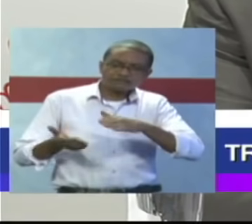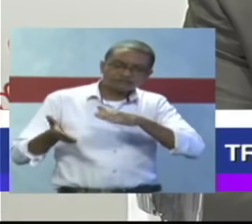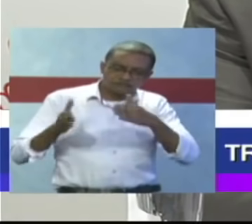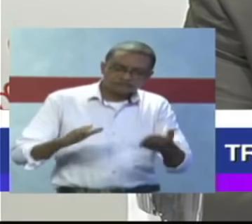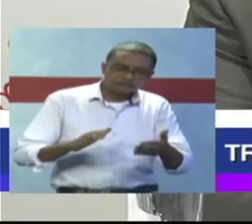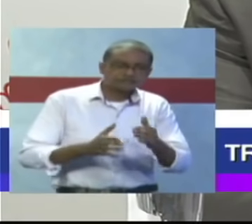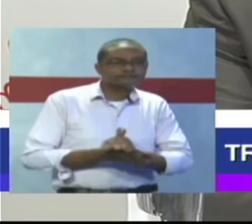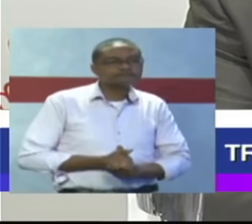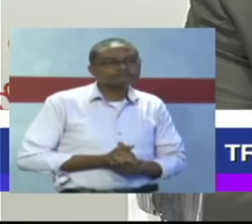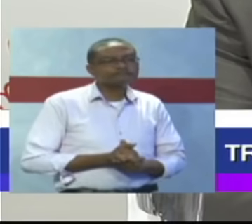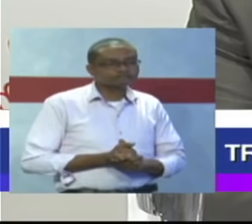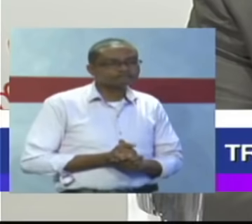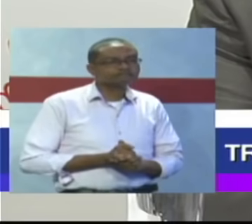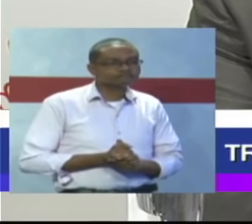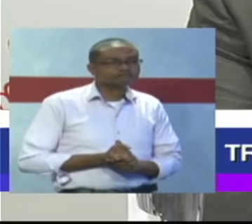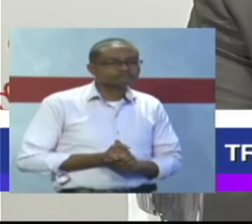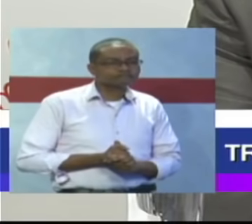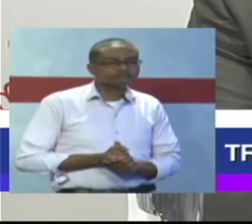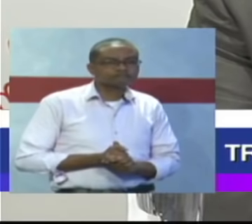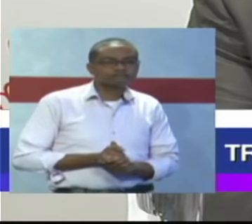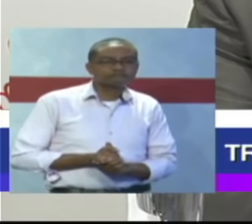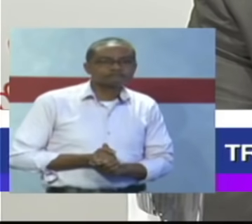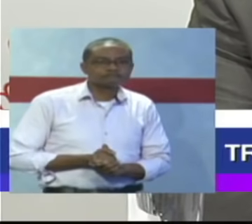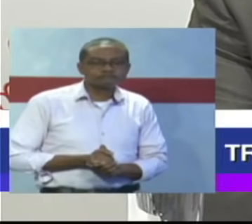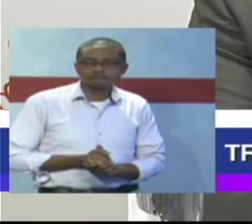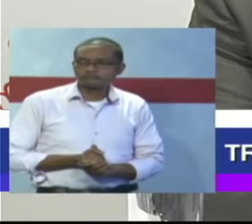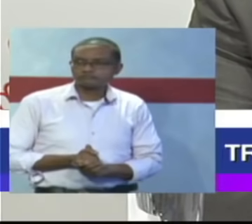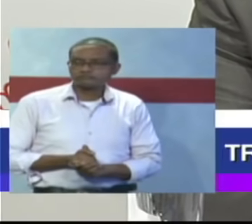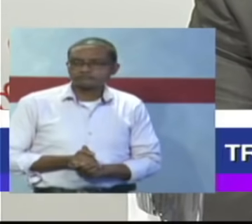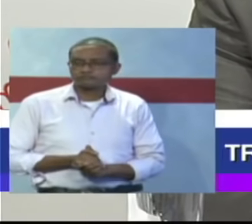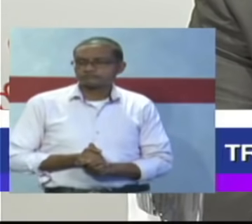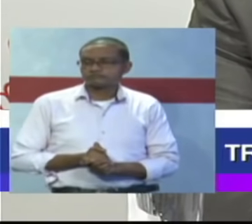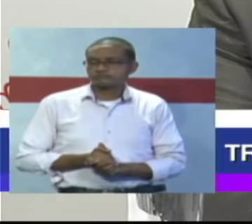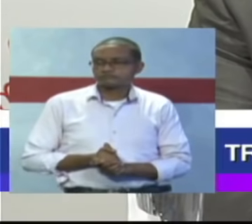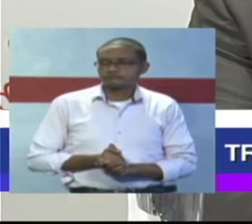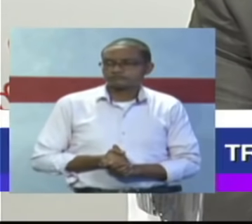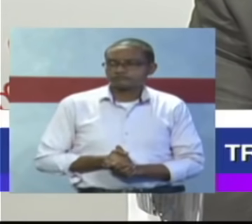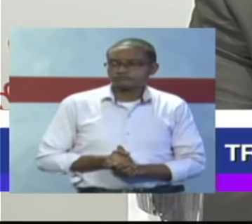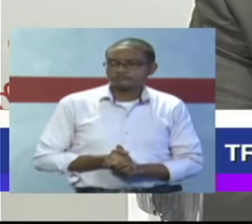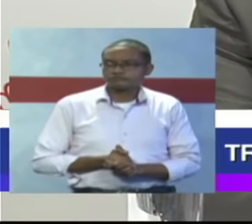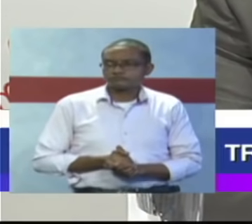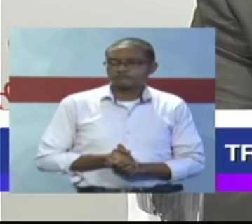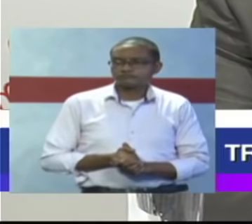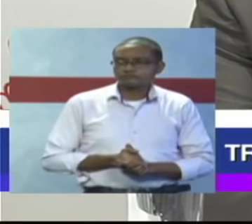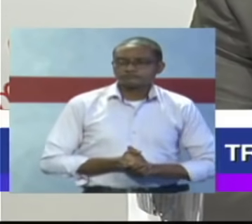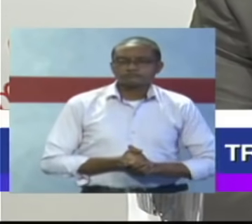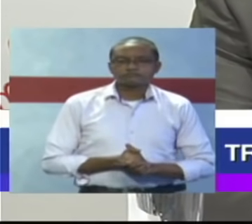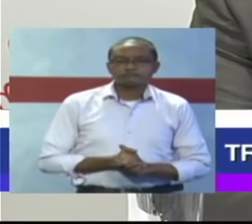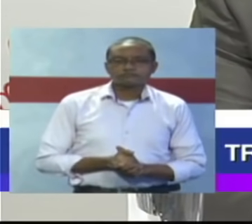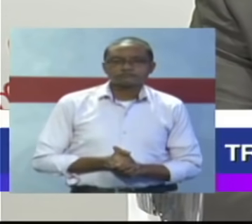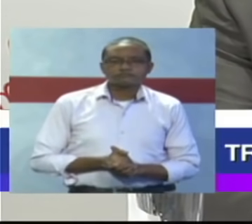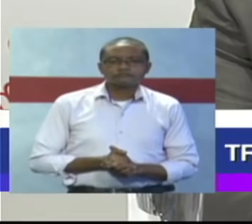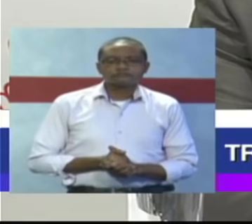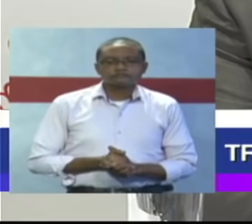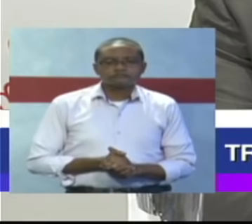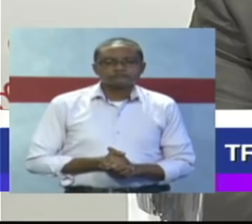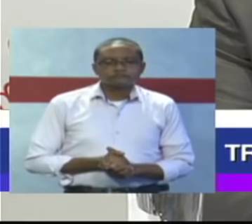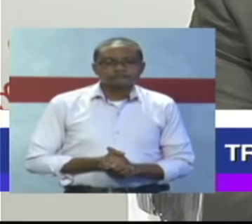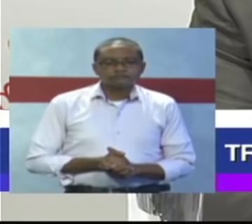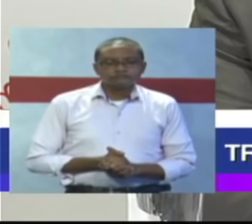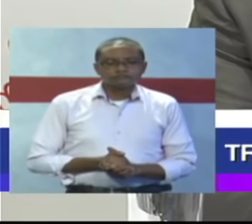outcome, even with a vaccine on board. Again, we are avoiding specifying vaccine status of individuals given the small number